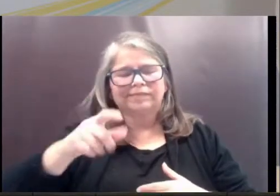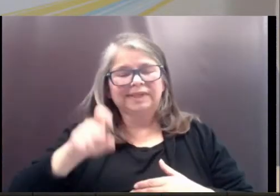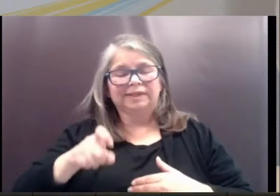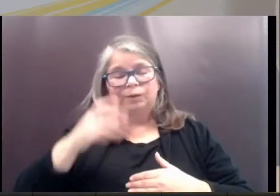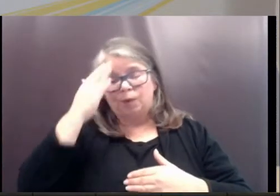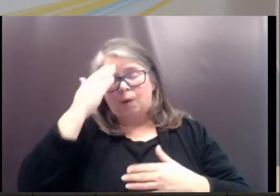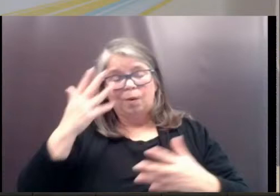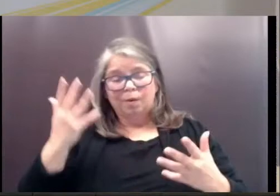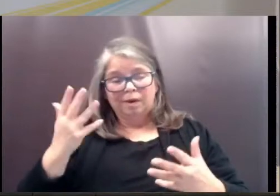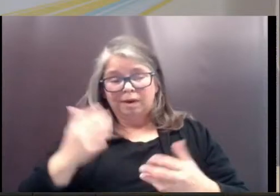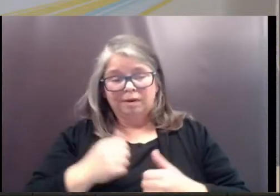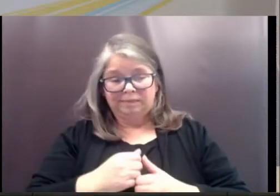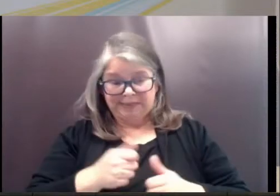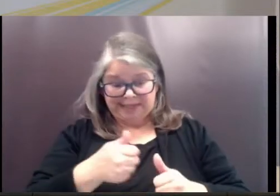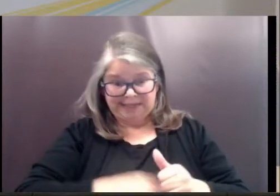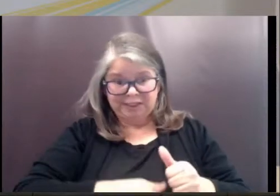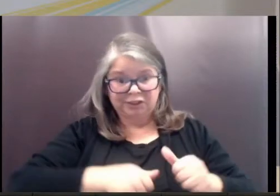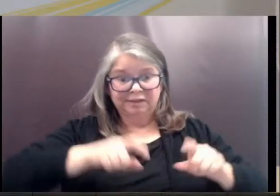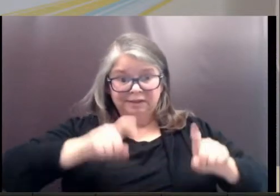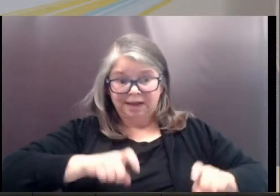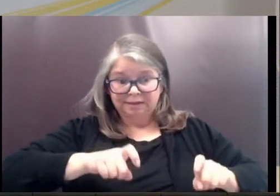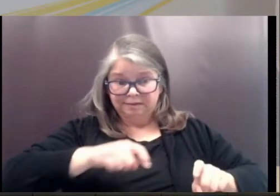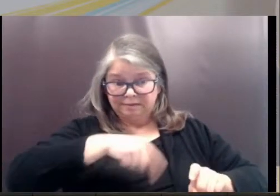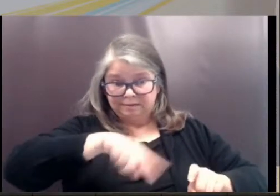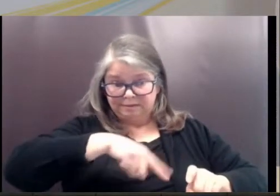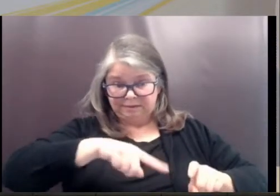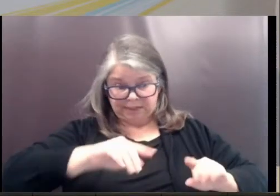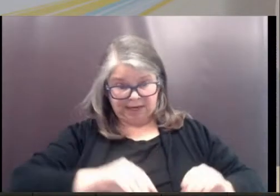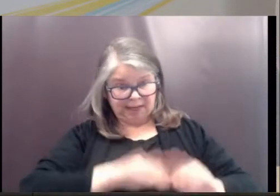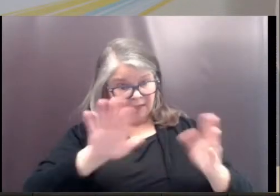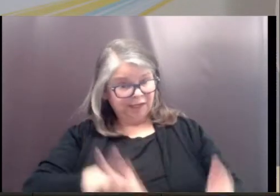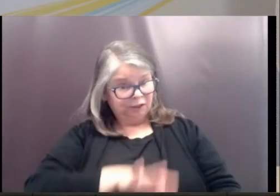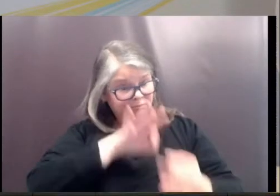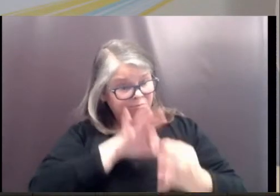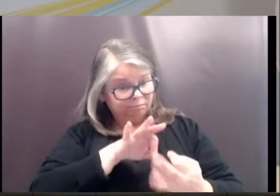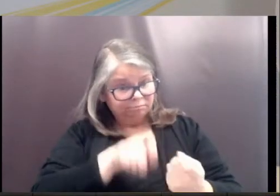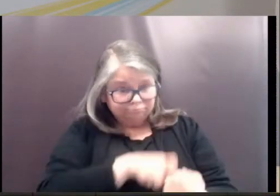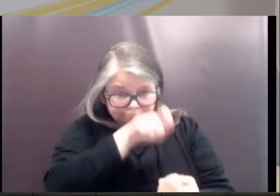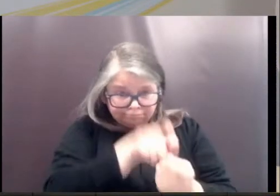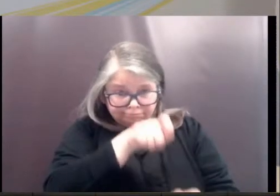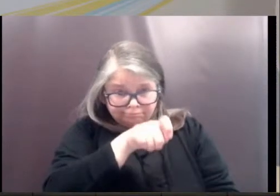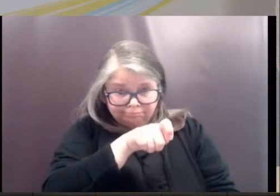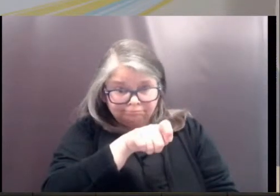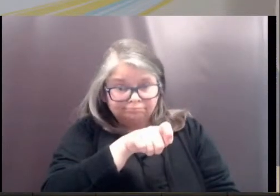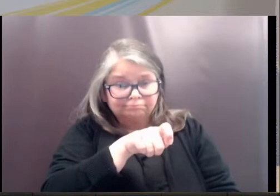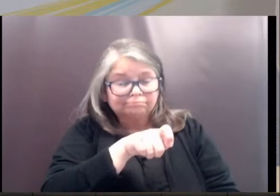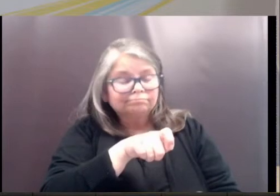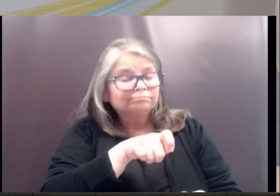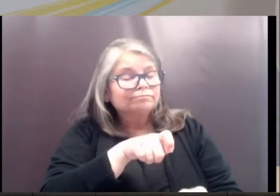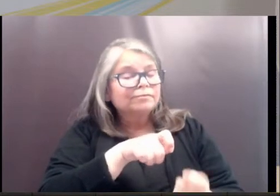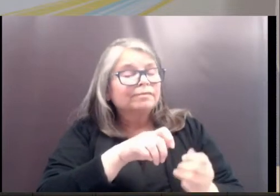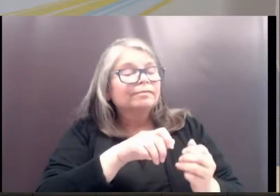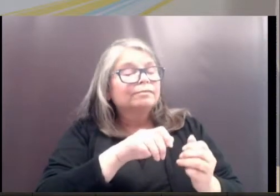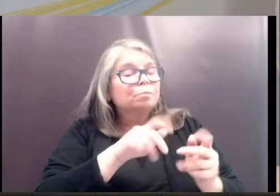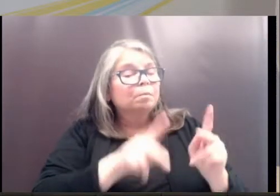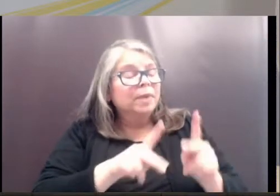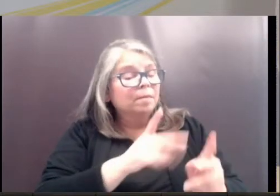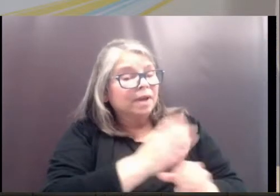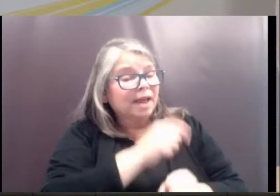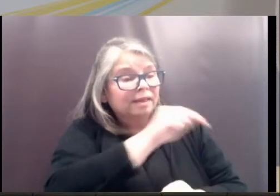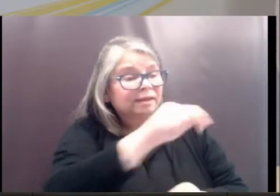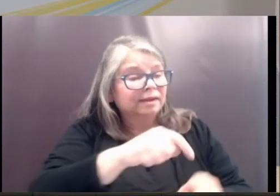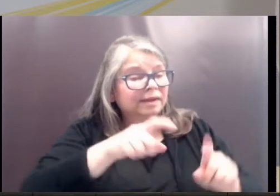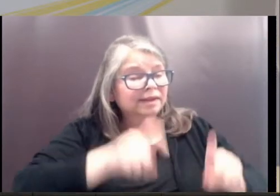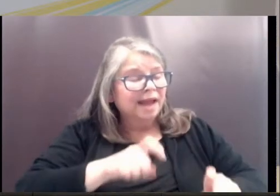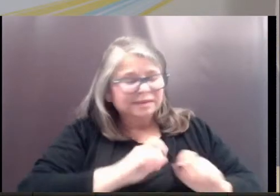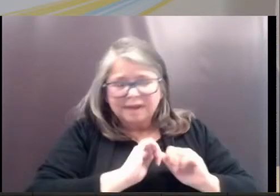specificity of each of these tests, and how people can access them, and what